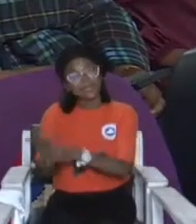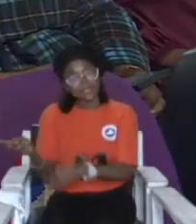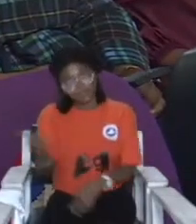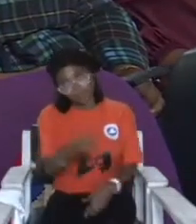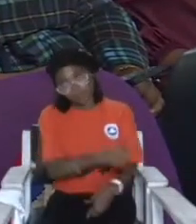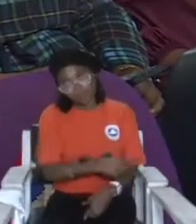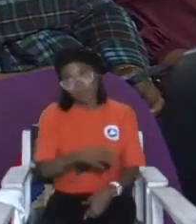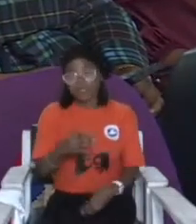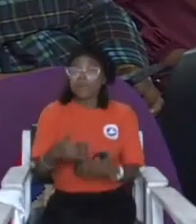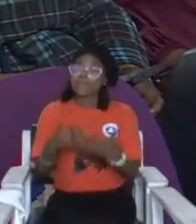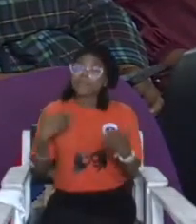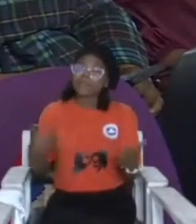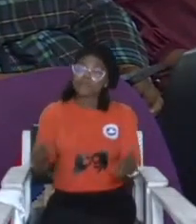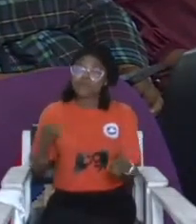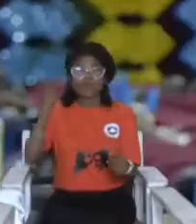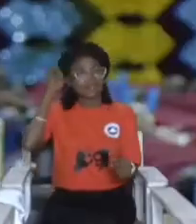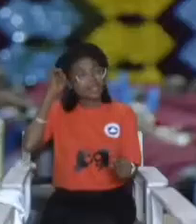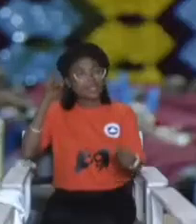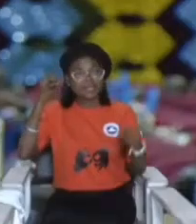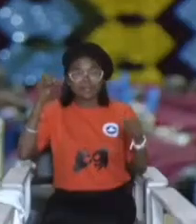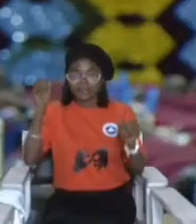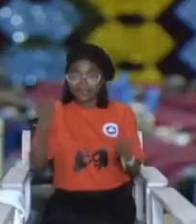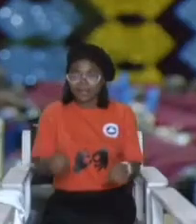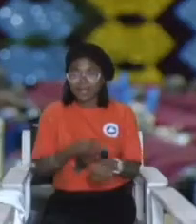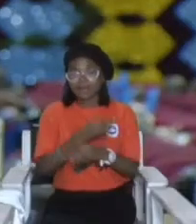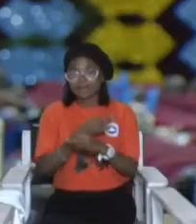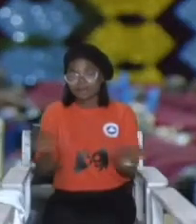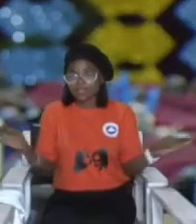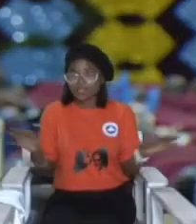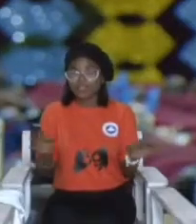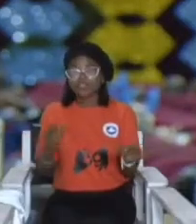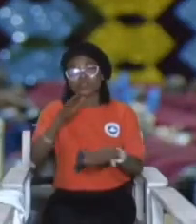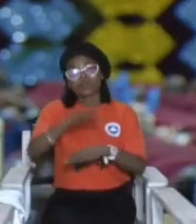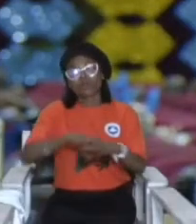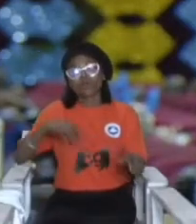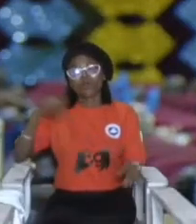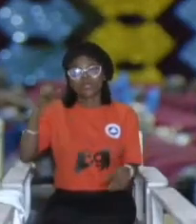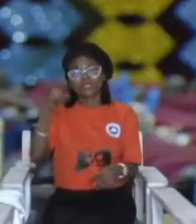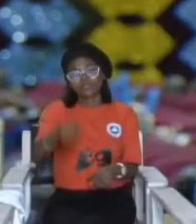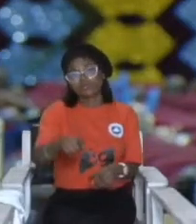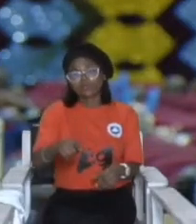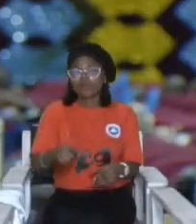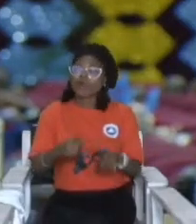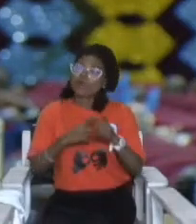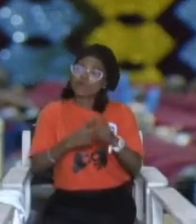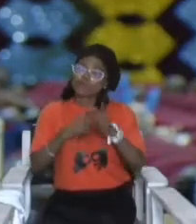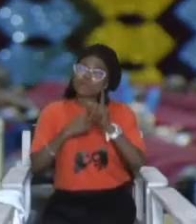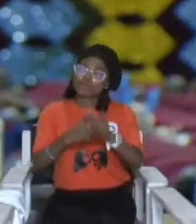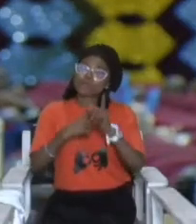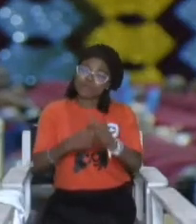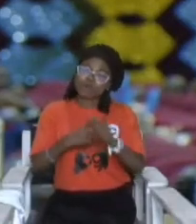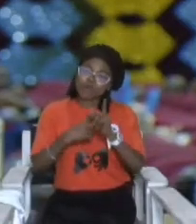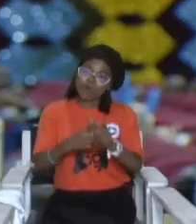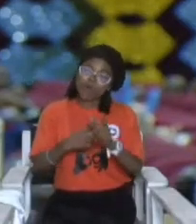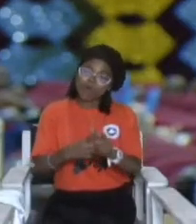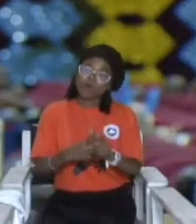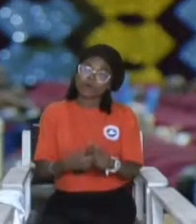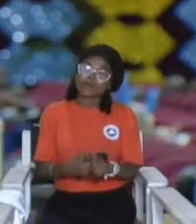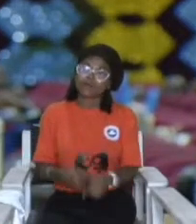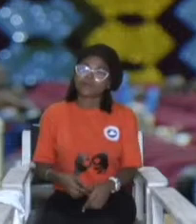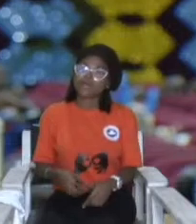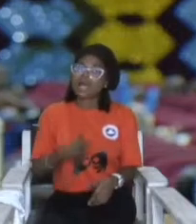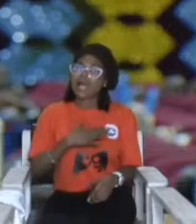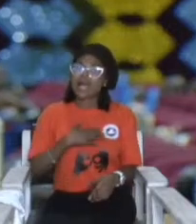he can even finish making the altar call, run like never before to this altar,